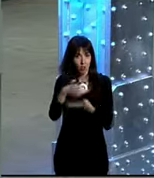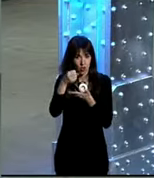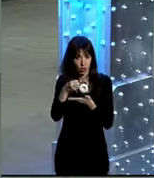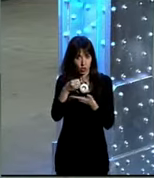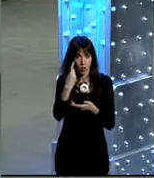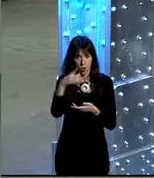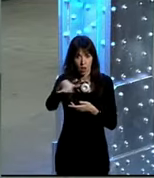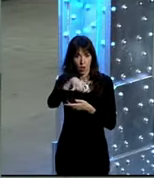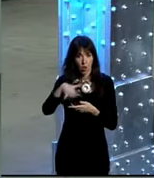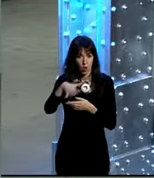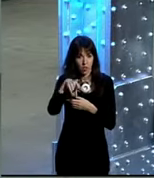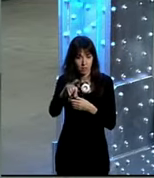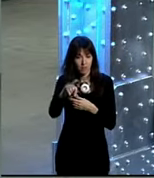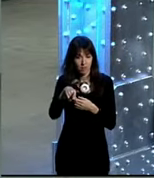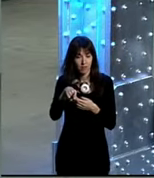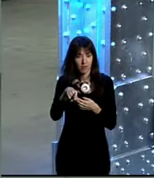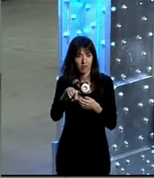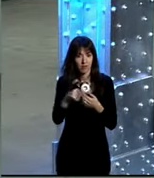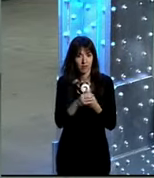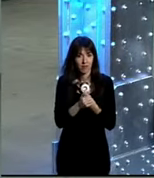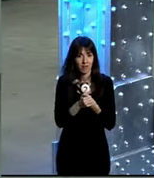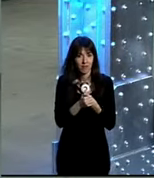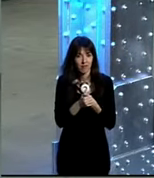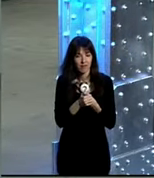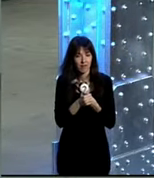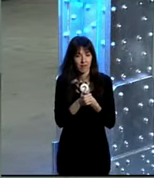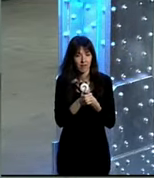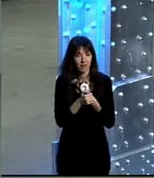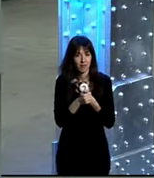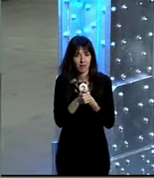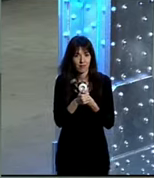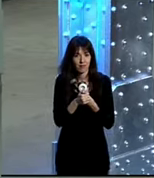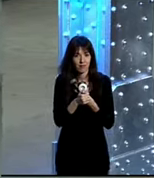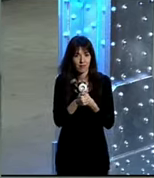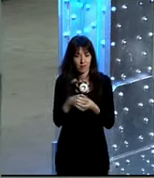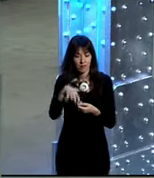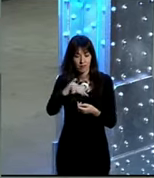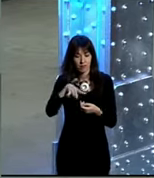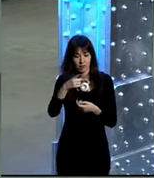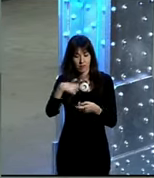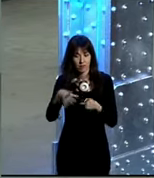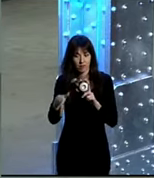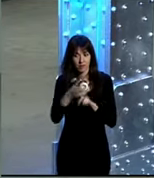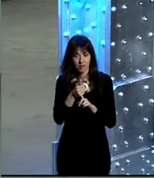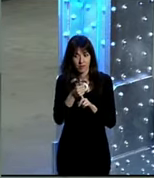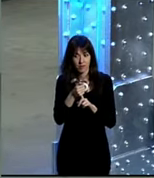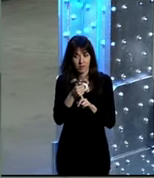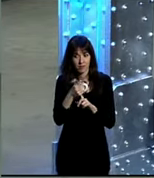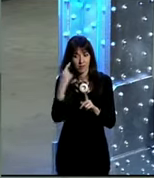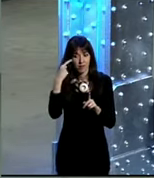them. Finding the caches meant that you got access to the story of that place. It meant that you